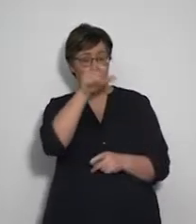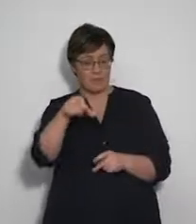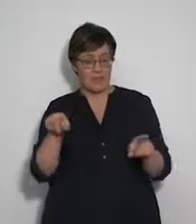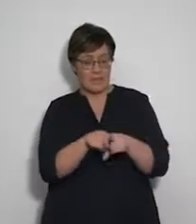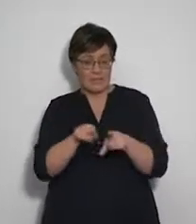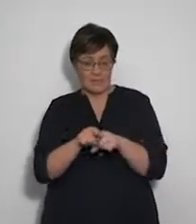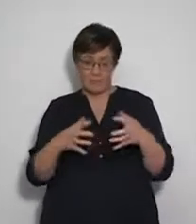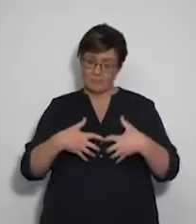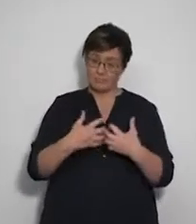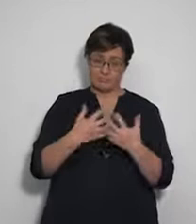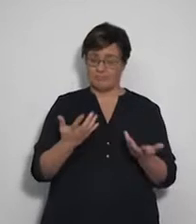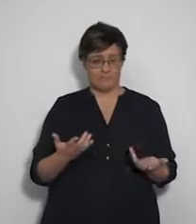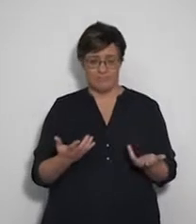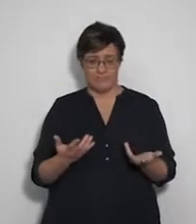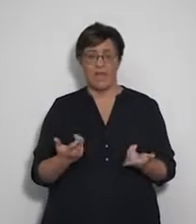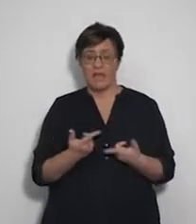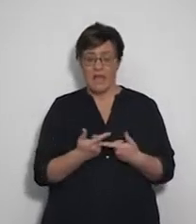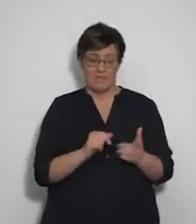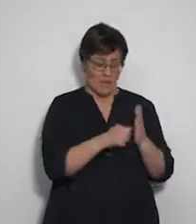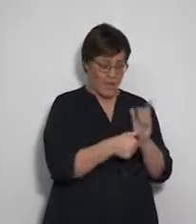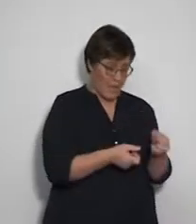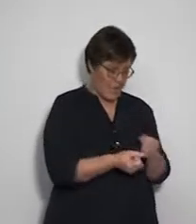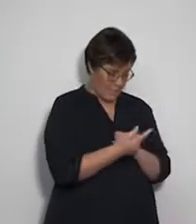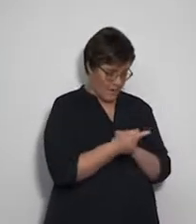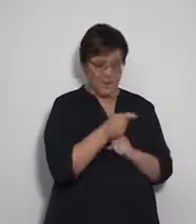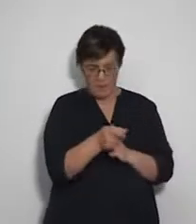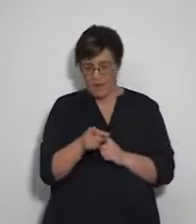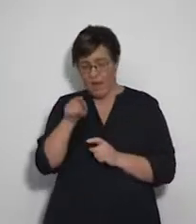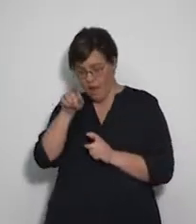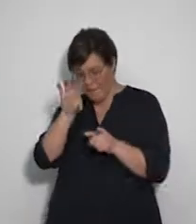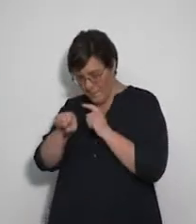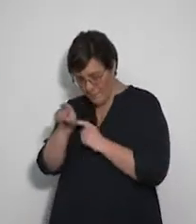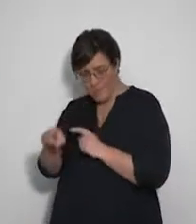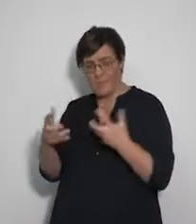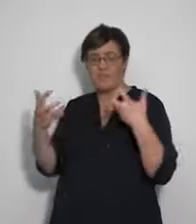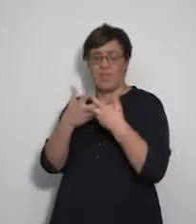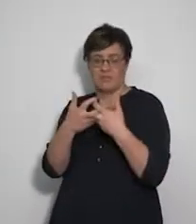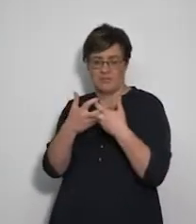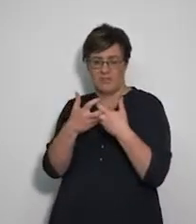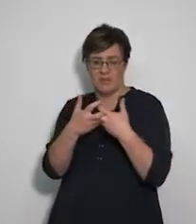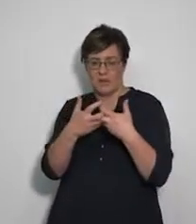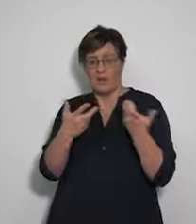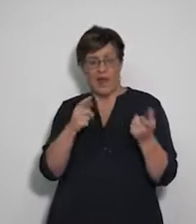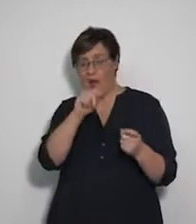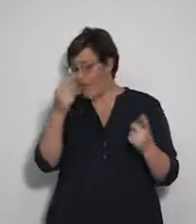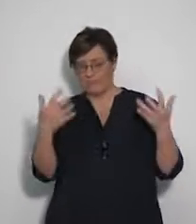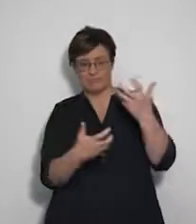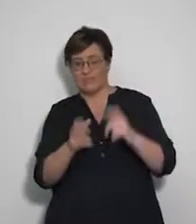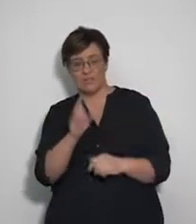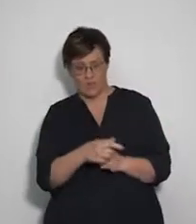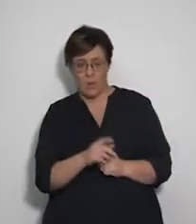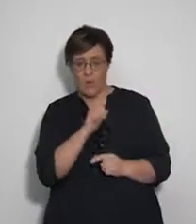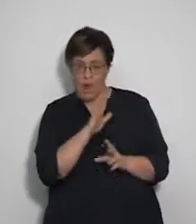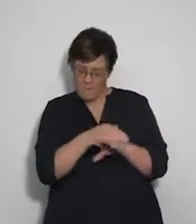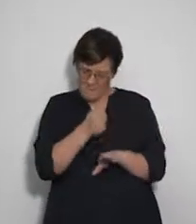the same genetic makeup, and hence when DNA fingerprinting takes place, we know that it will produce a unique band based